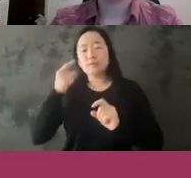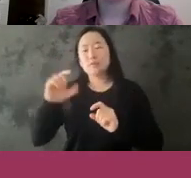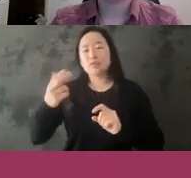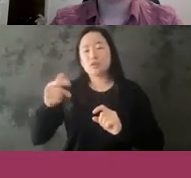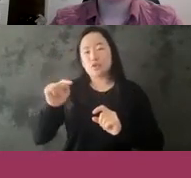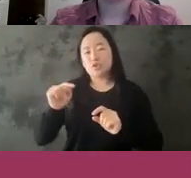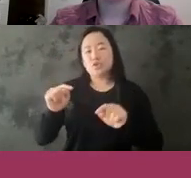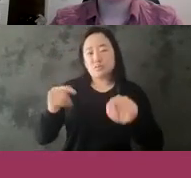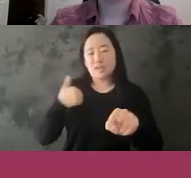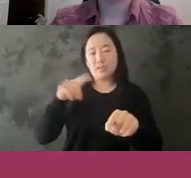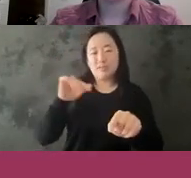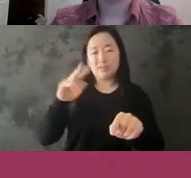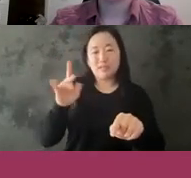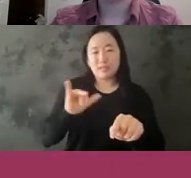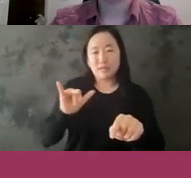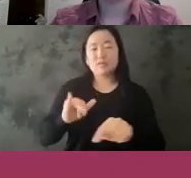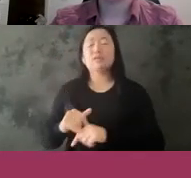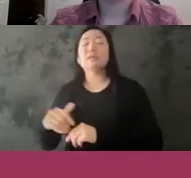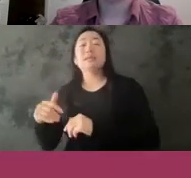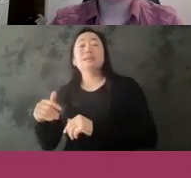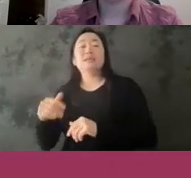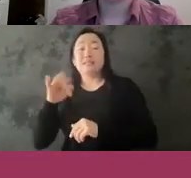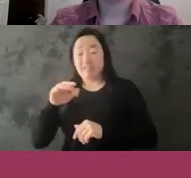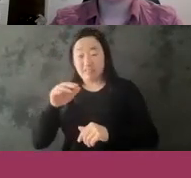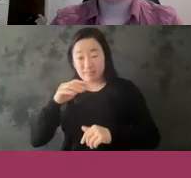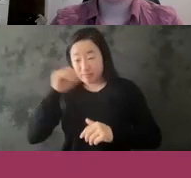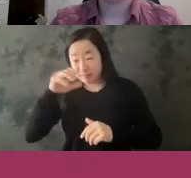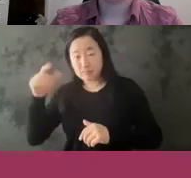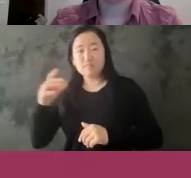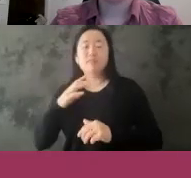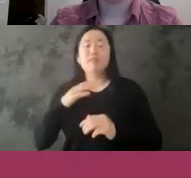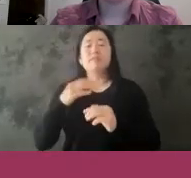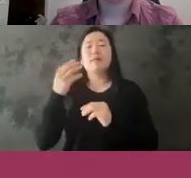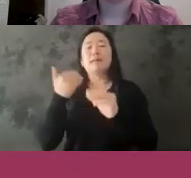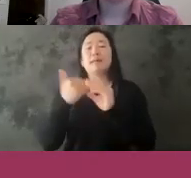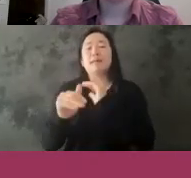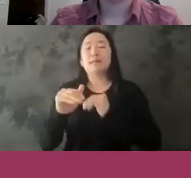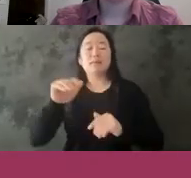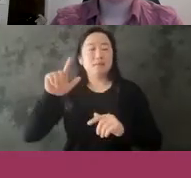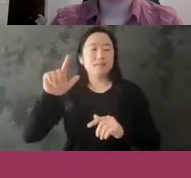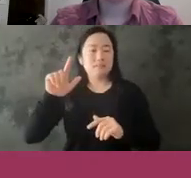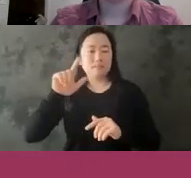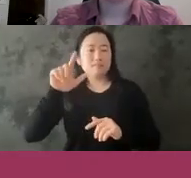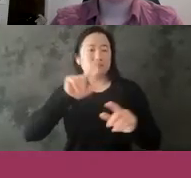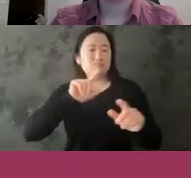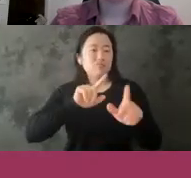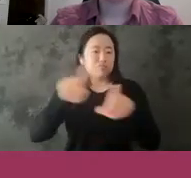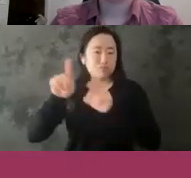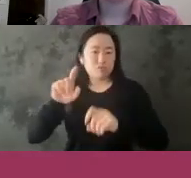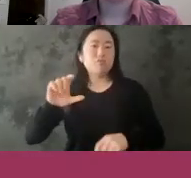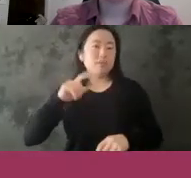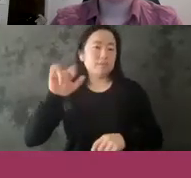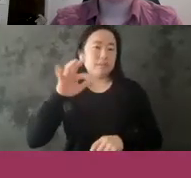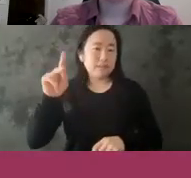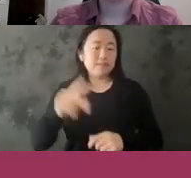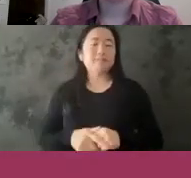email. The recording will be on our YouTube channel on Monday. So you'll be able to access that using the link that I